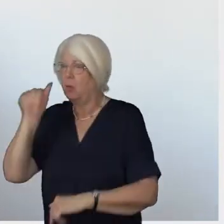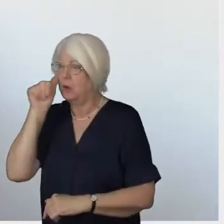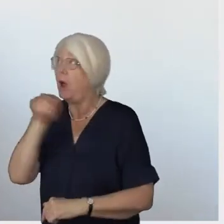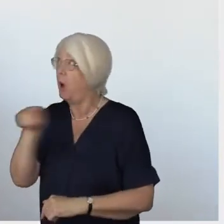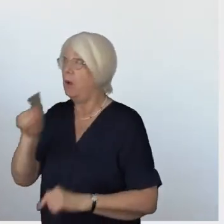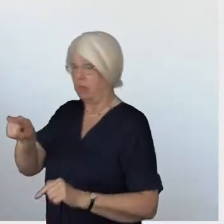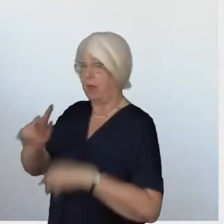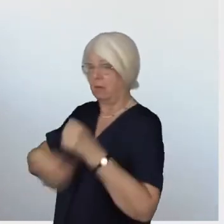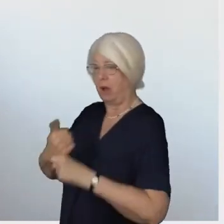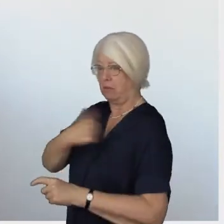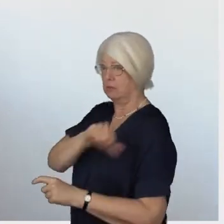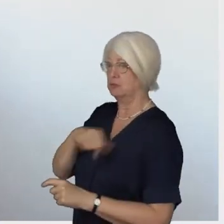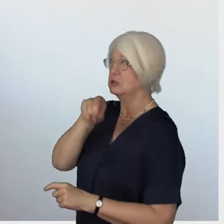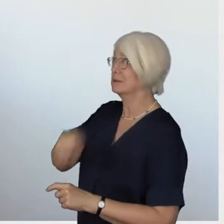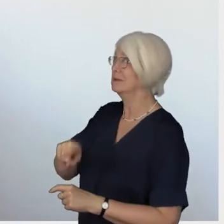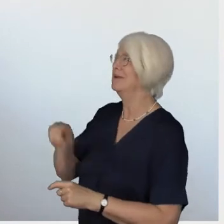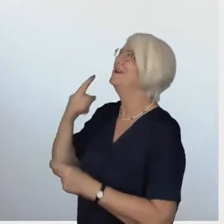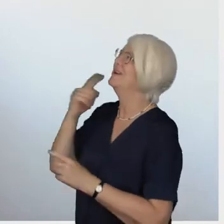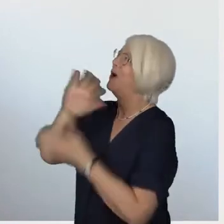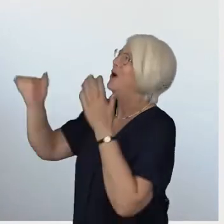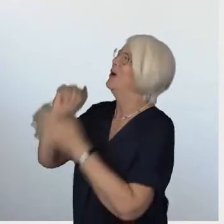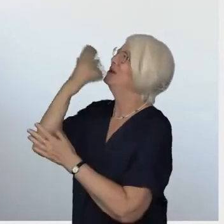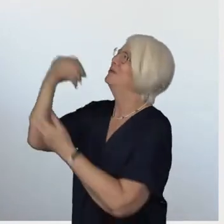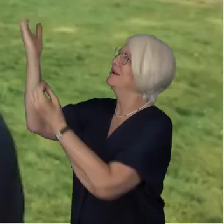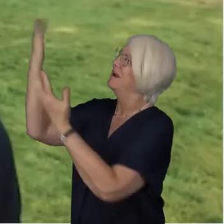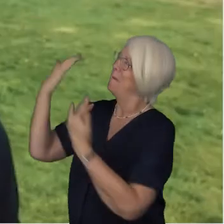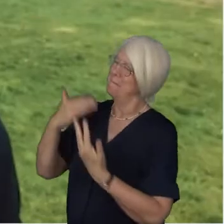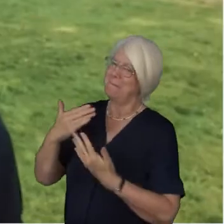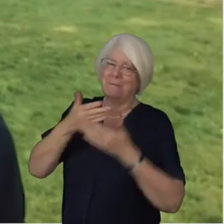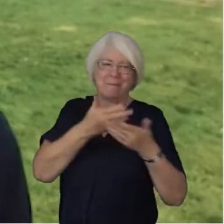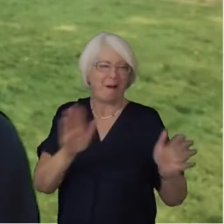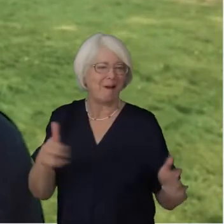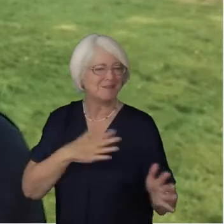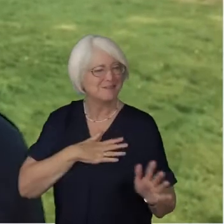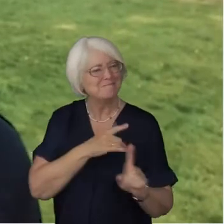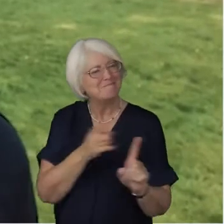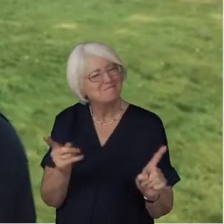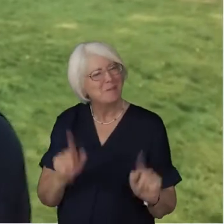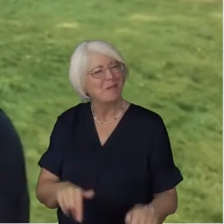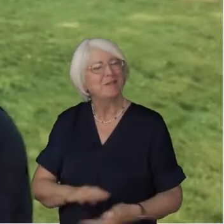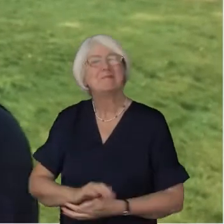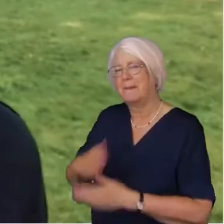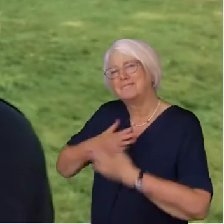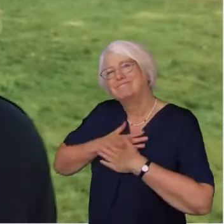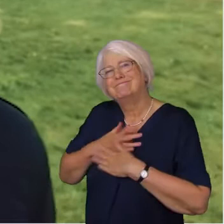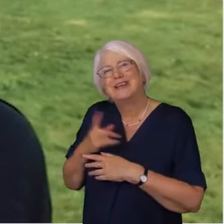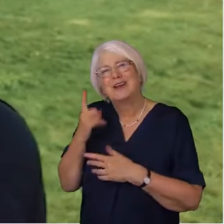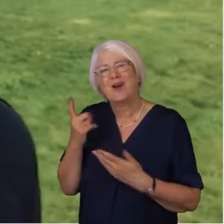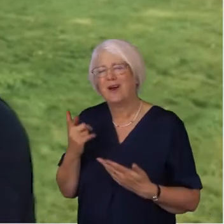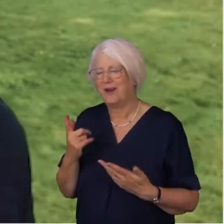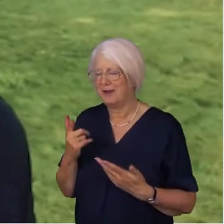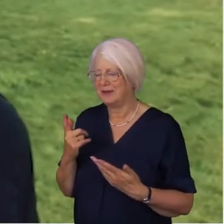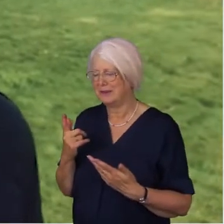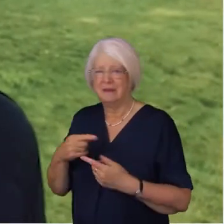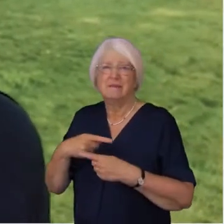Come, Holy Spirit, and open the hearts of your people. Dear God, the Son knows pain and suffering. Send your